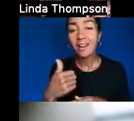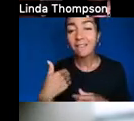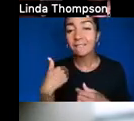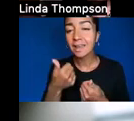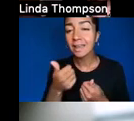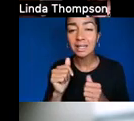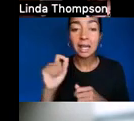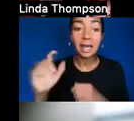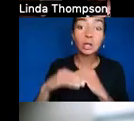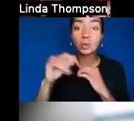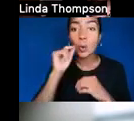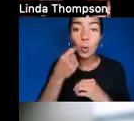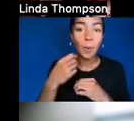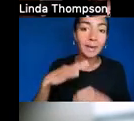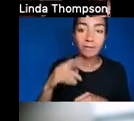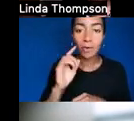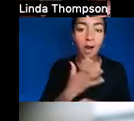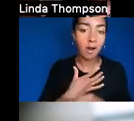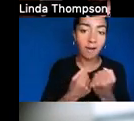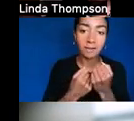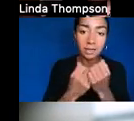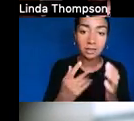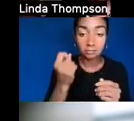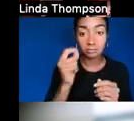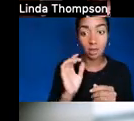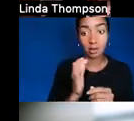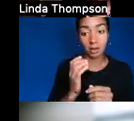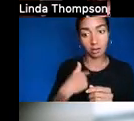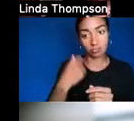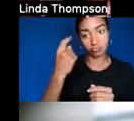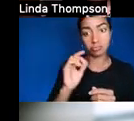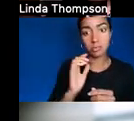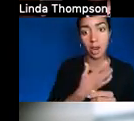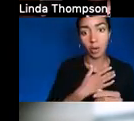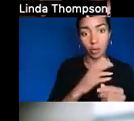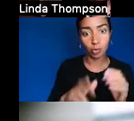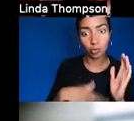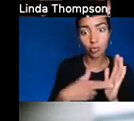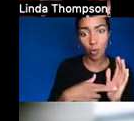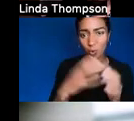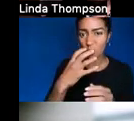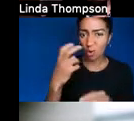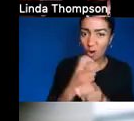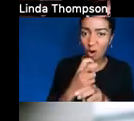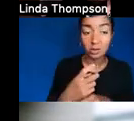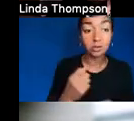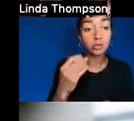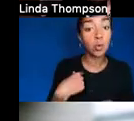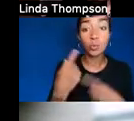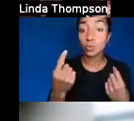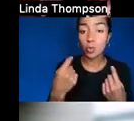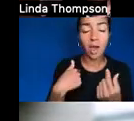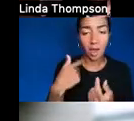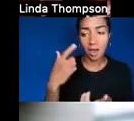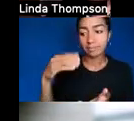I understood and knew that the role we played was very hard. So I wrote it in our budget